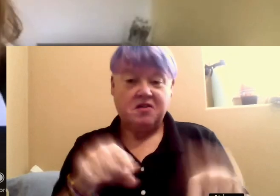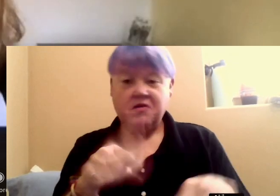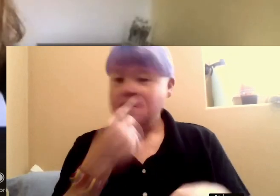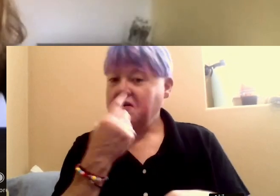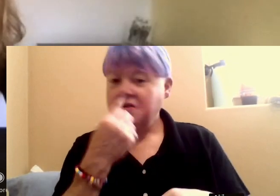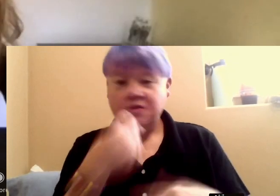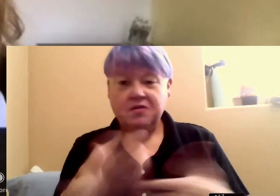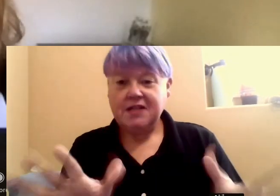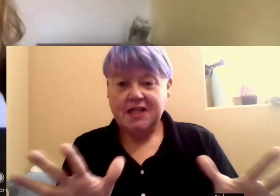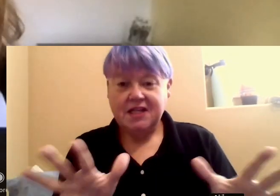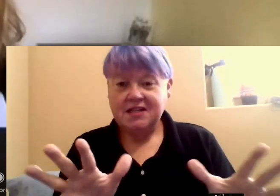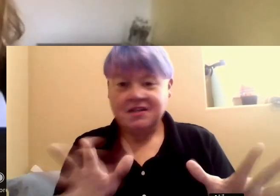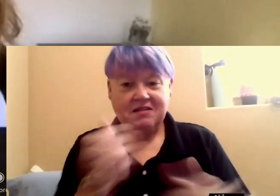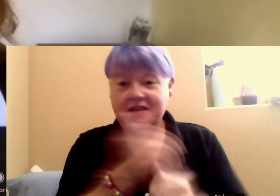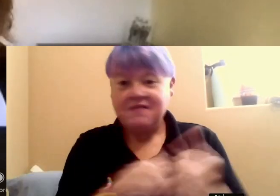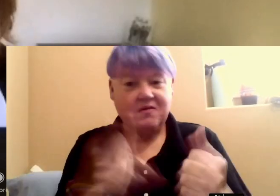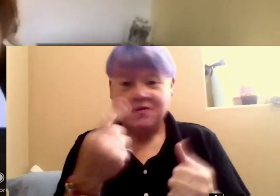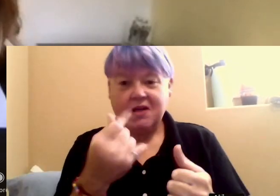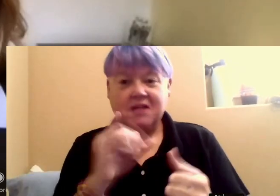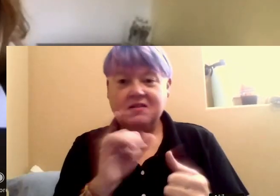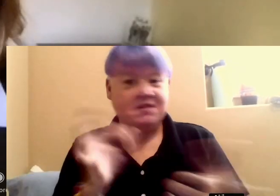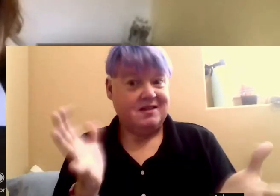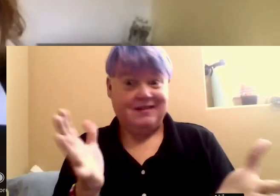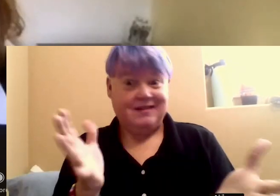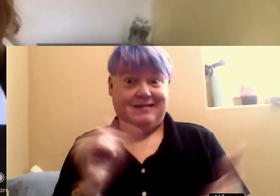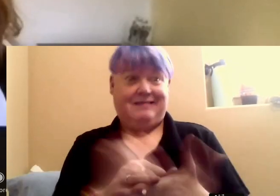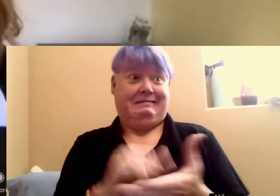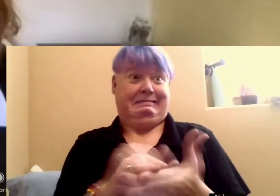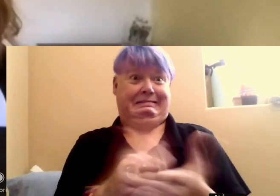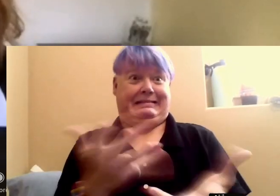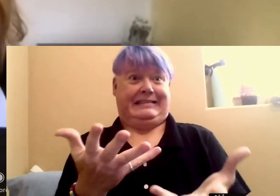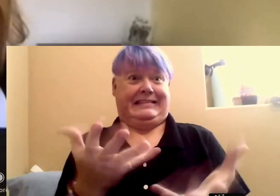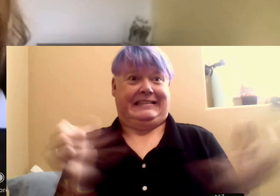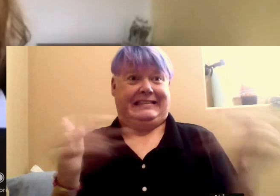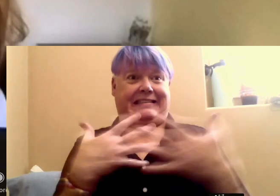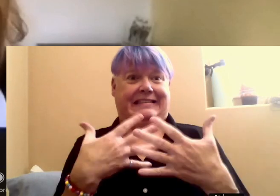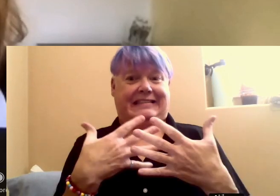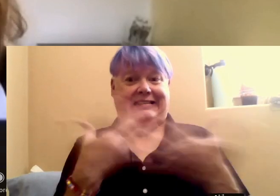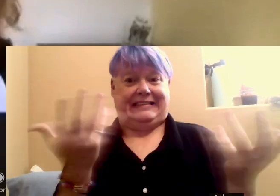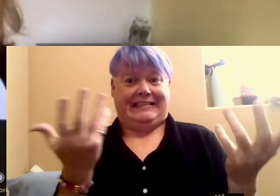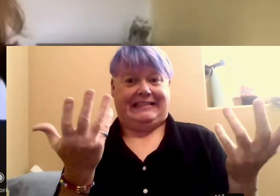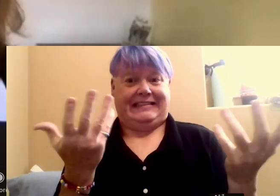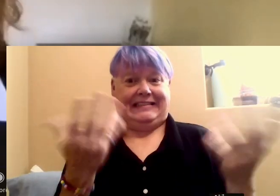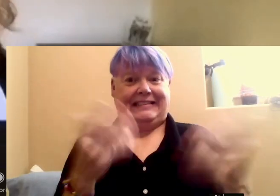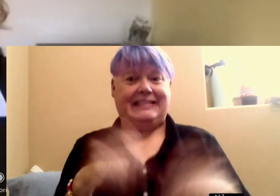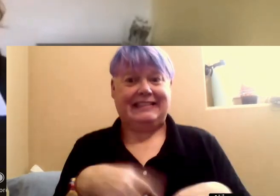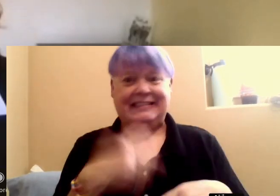it, who everyone is. And I just think that's like quite a gift.